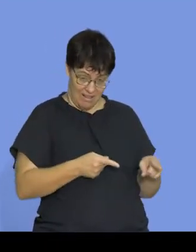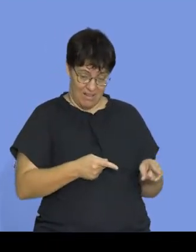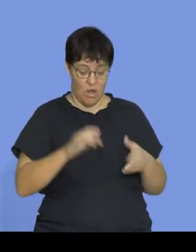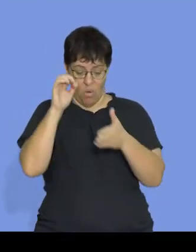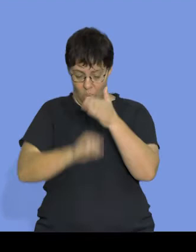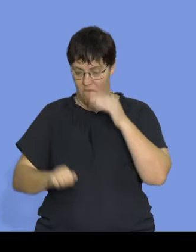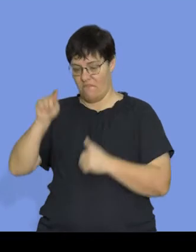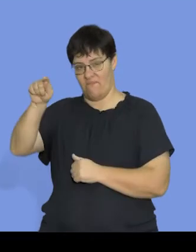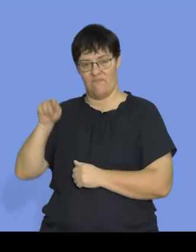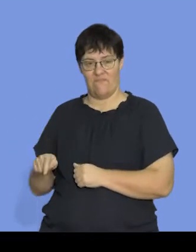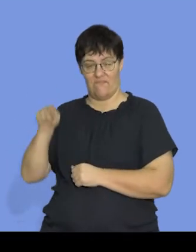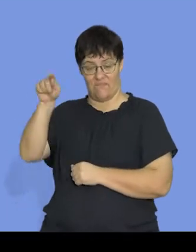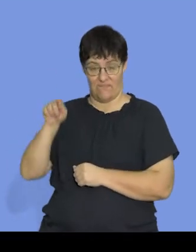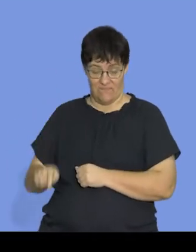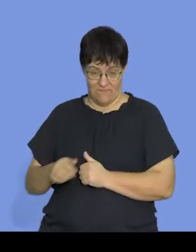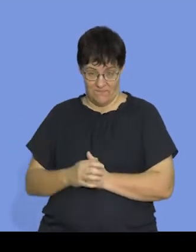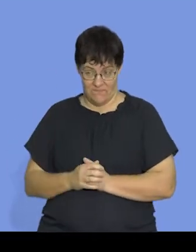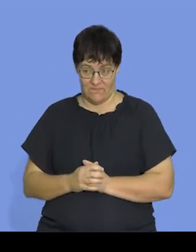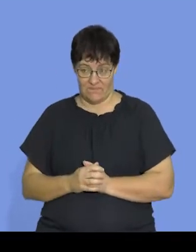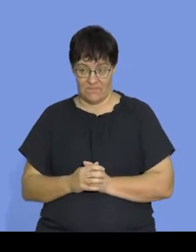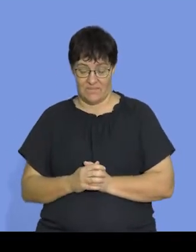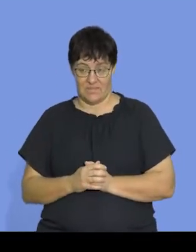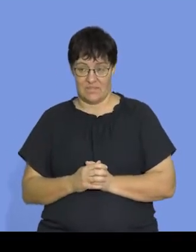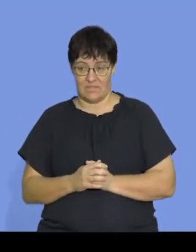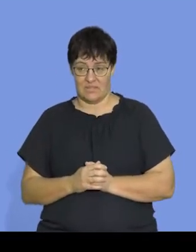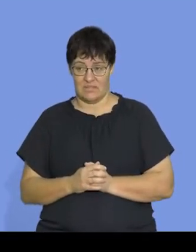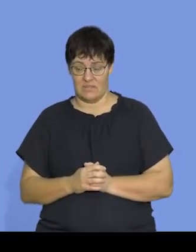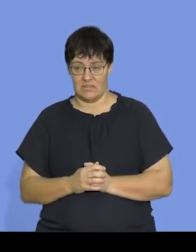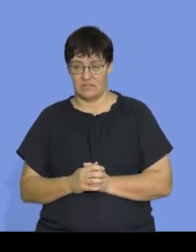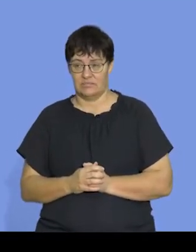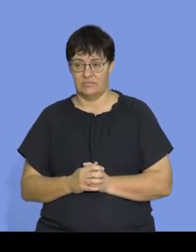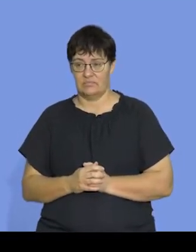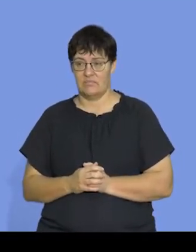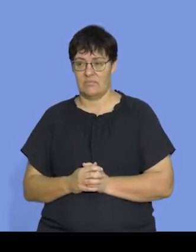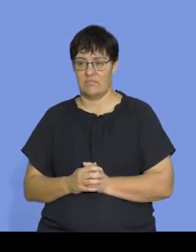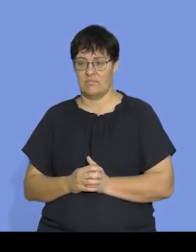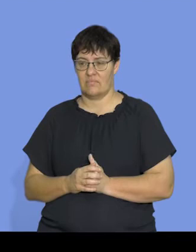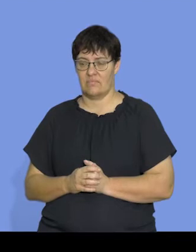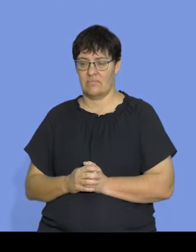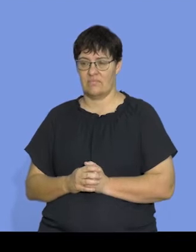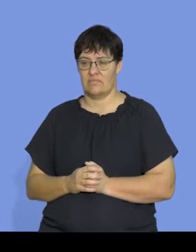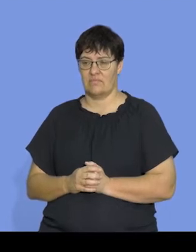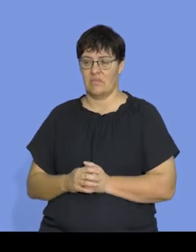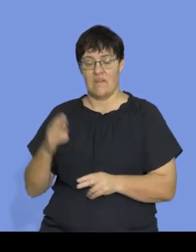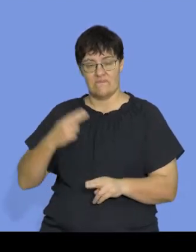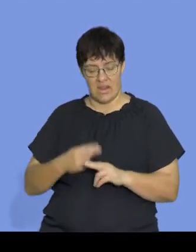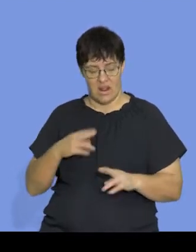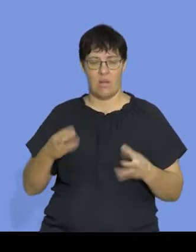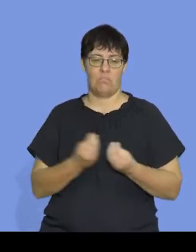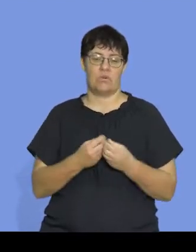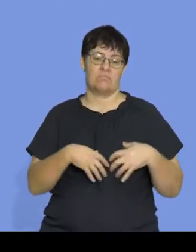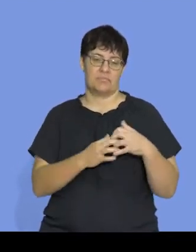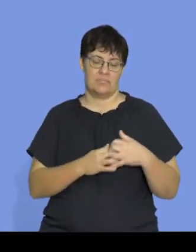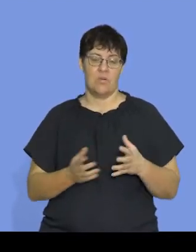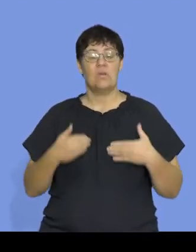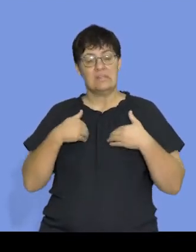in science is equals to final minus initial. Final we end up with the product, but initially we started